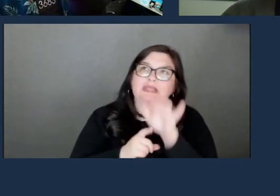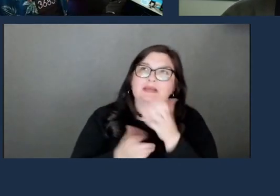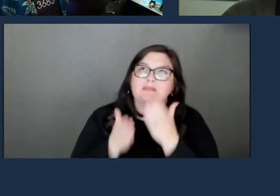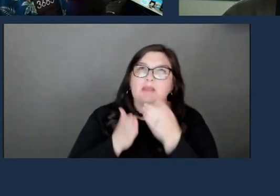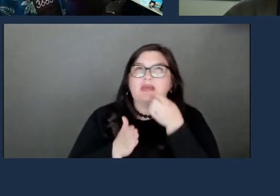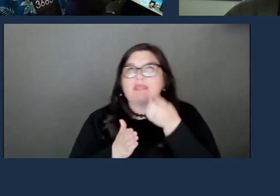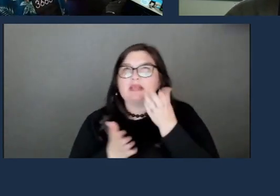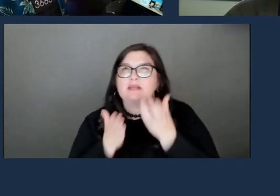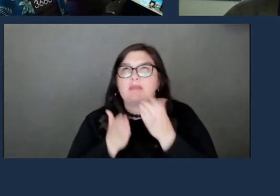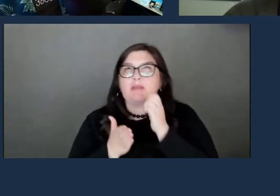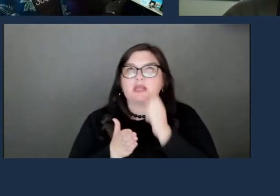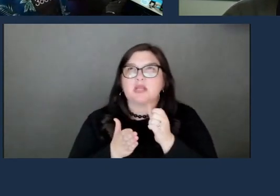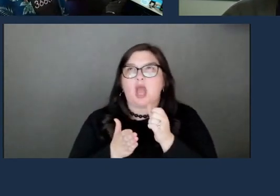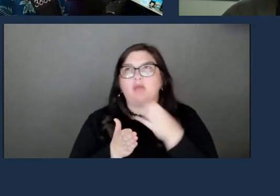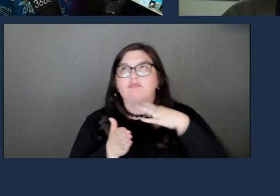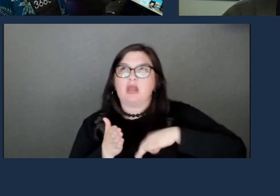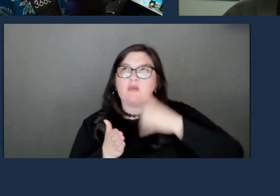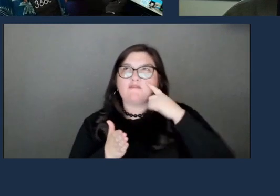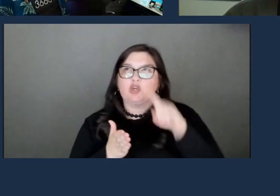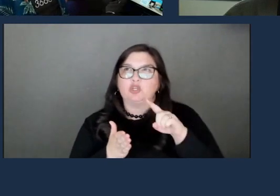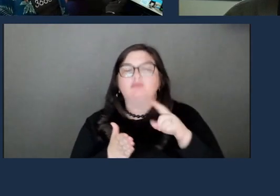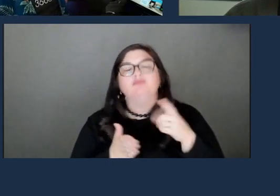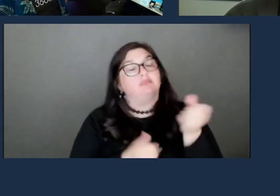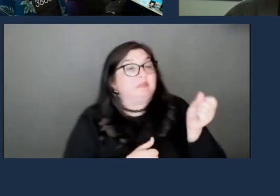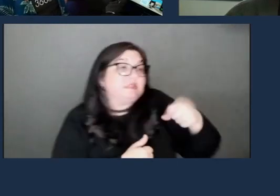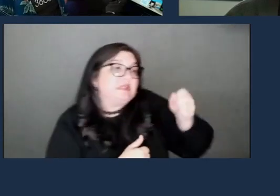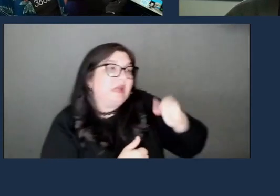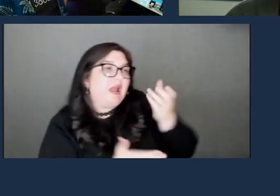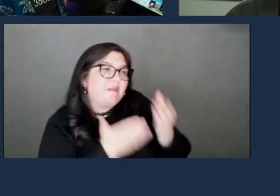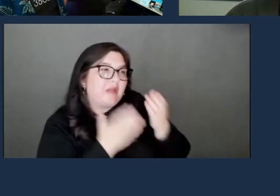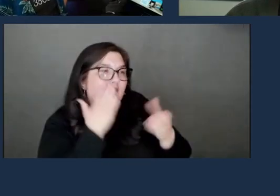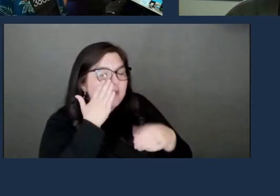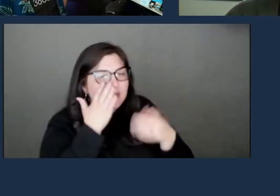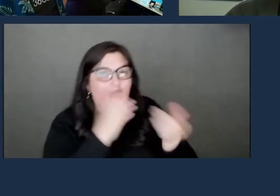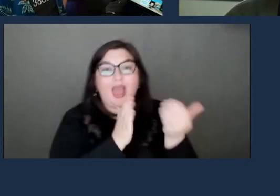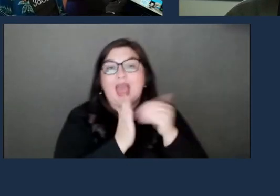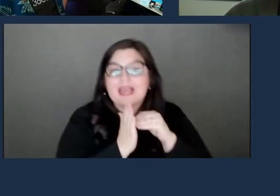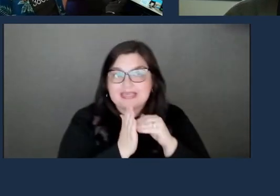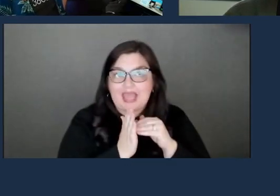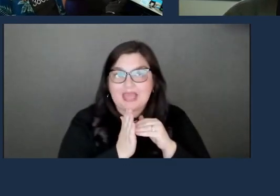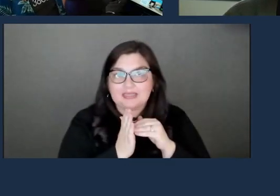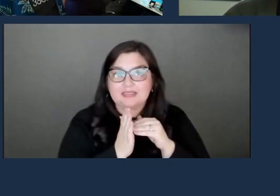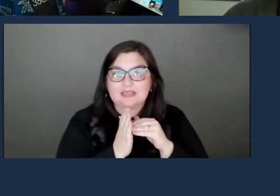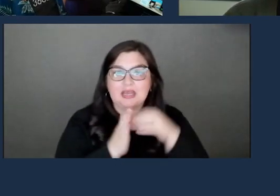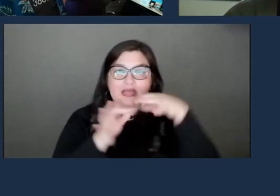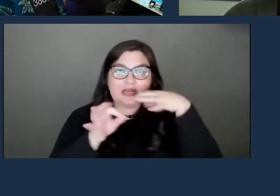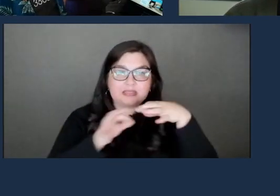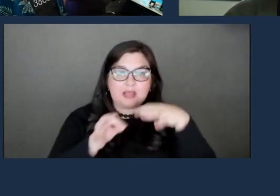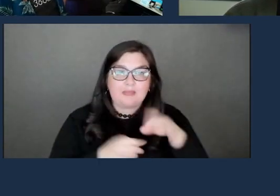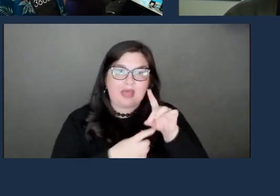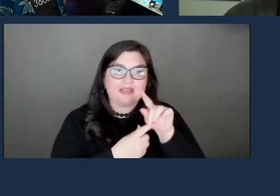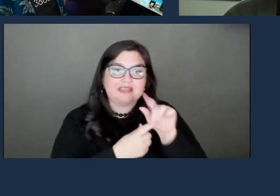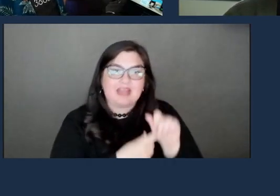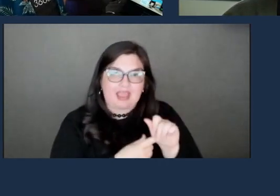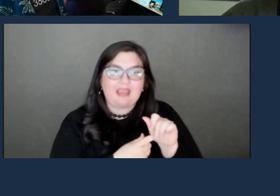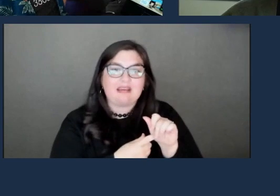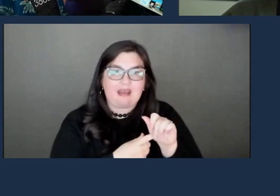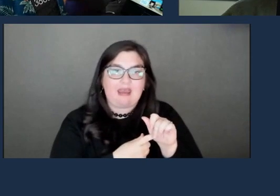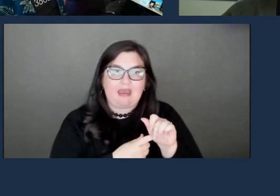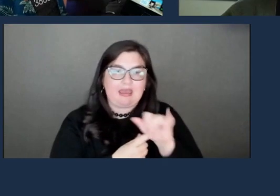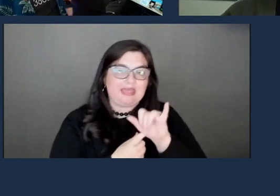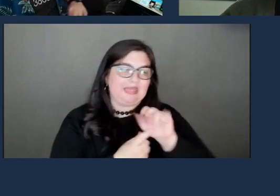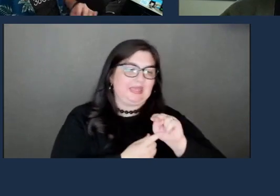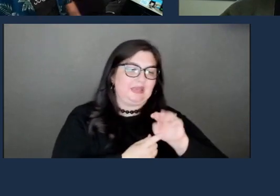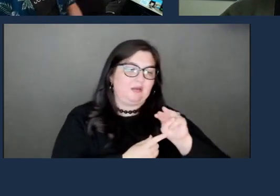that's correct. Stay tuned. Yeah, and just to cover the data in motion part, I mean, we also support TLS encryptions as well. So